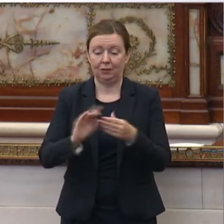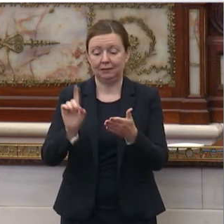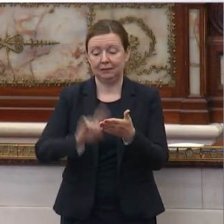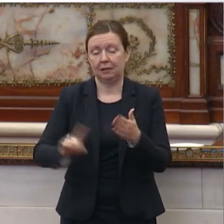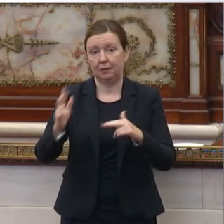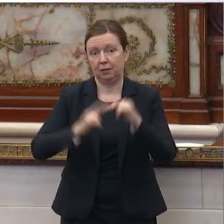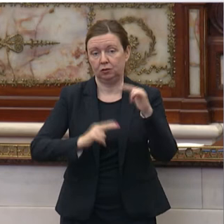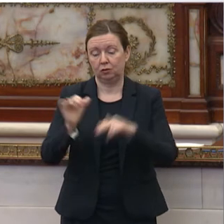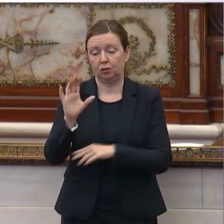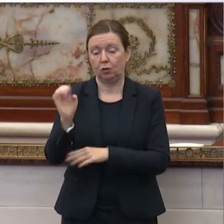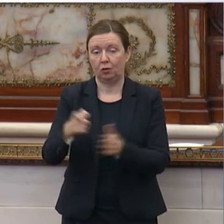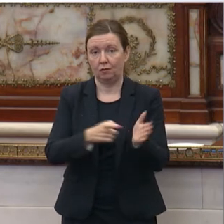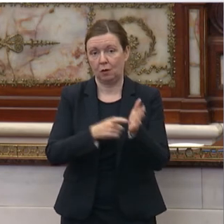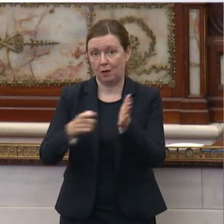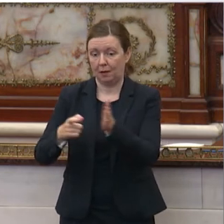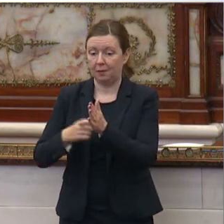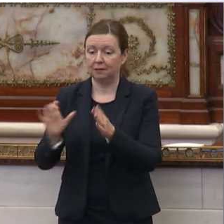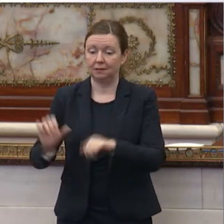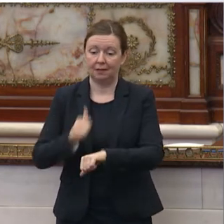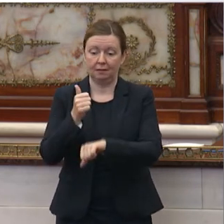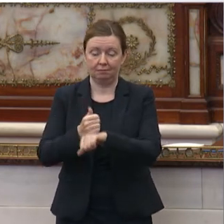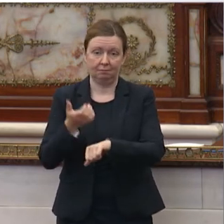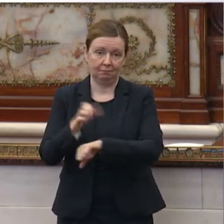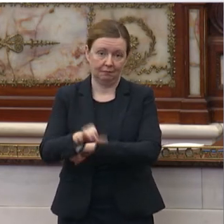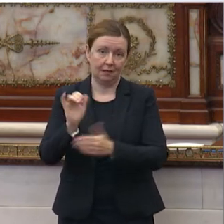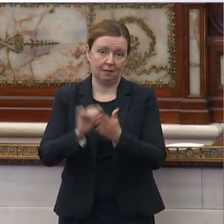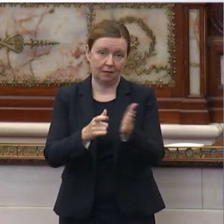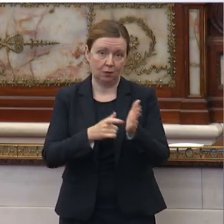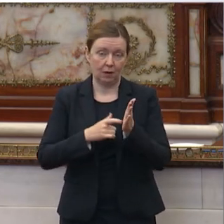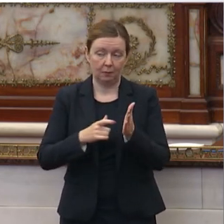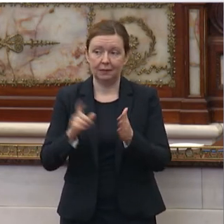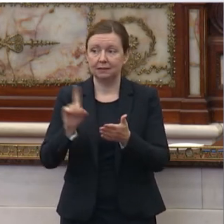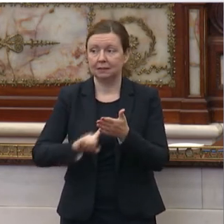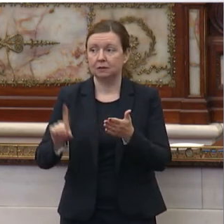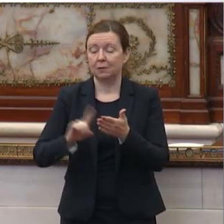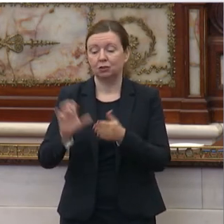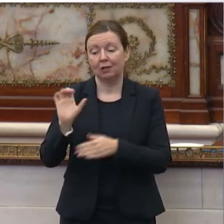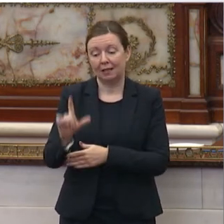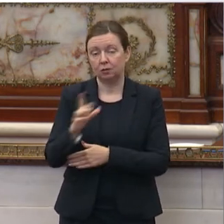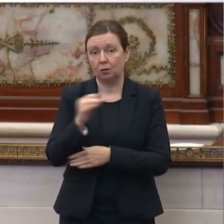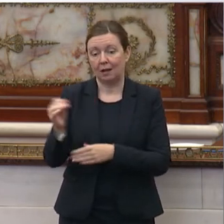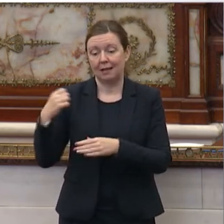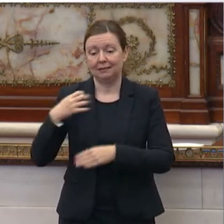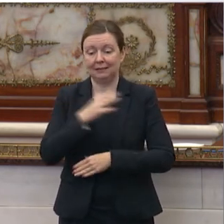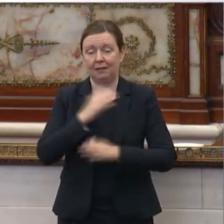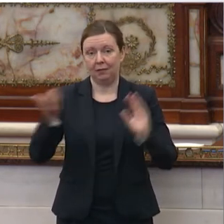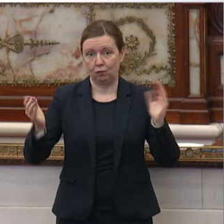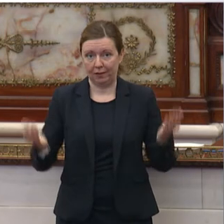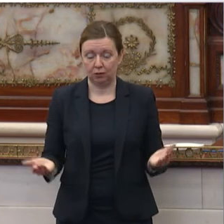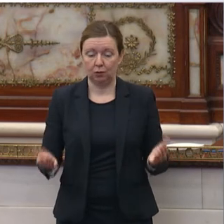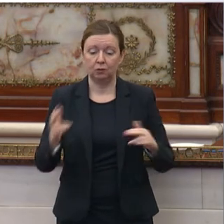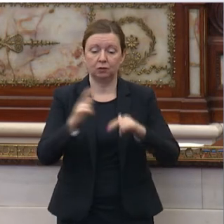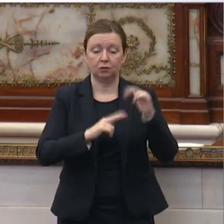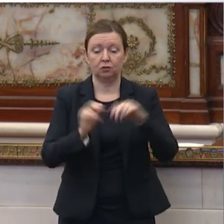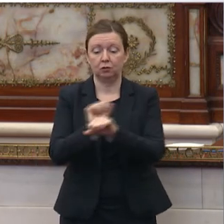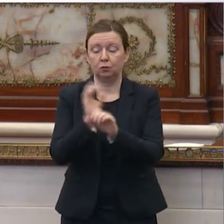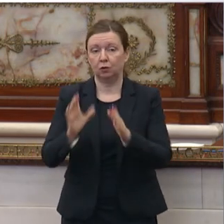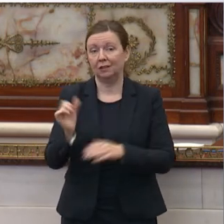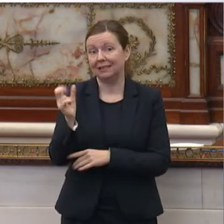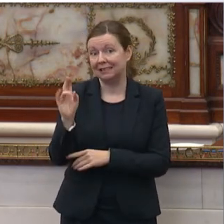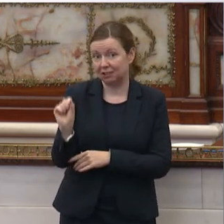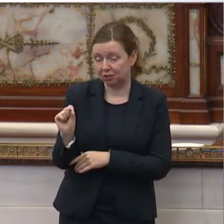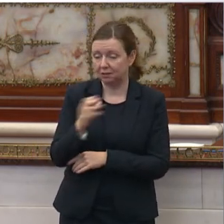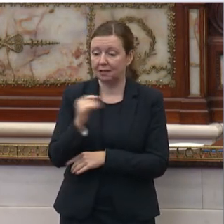construction code requirements, the enforcement of those requirements, inspector caseload and inspector staffing ratios, construction working conditions, and the